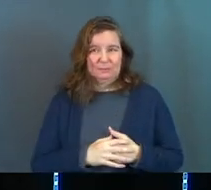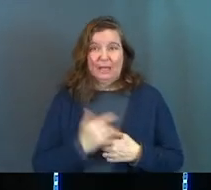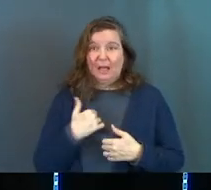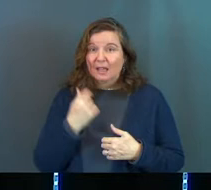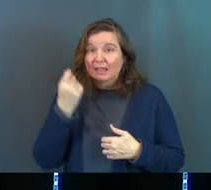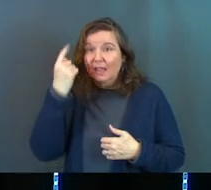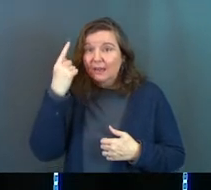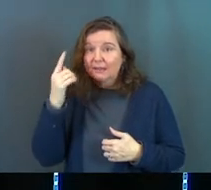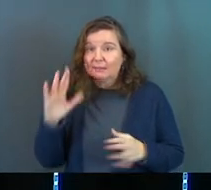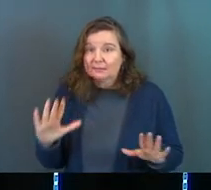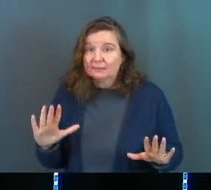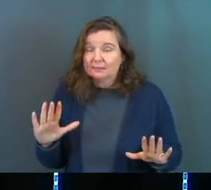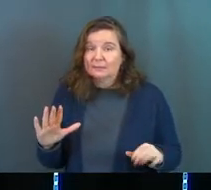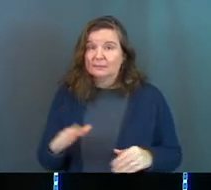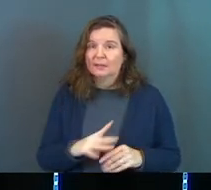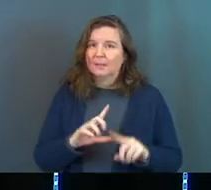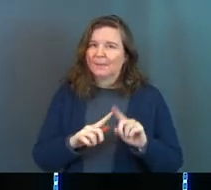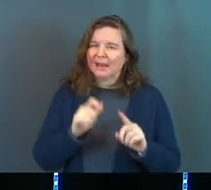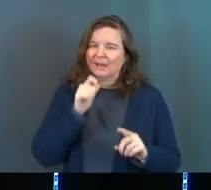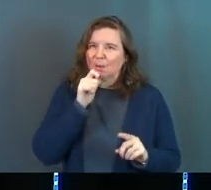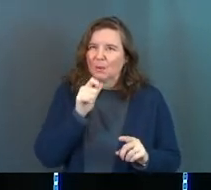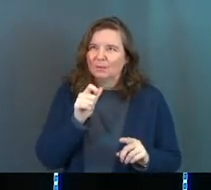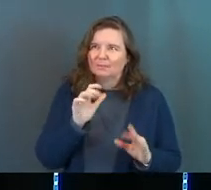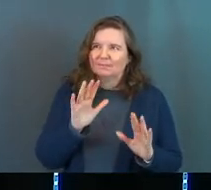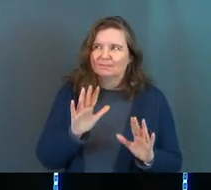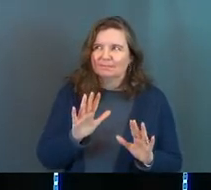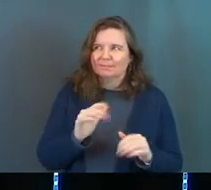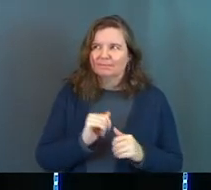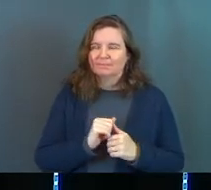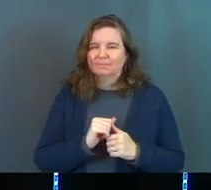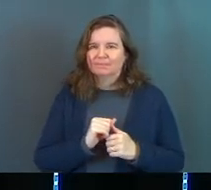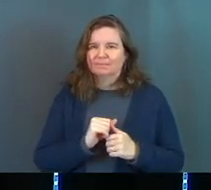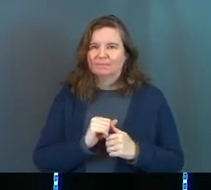Like, I get it, but I don't.